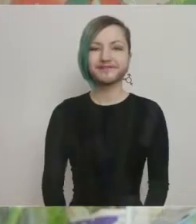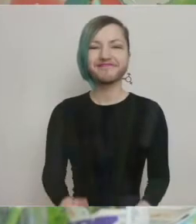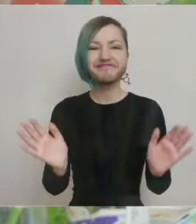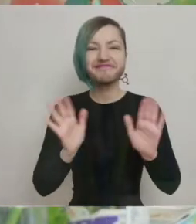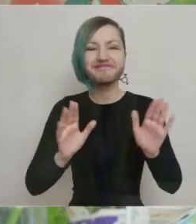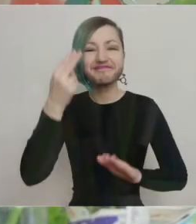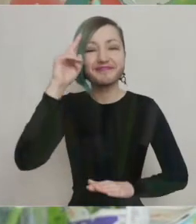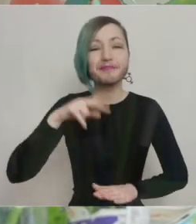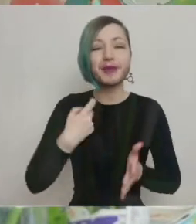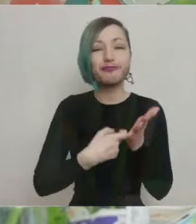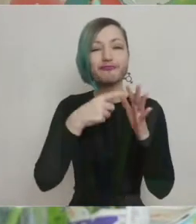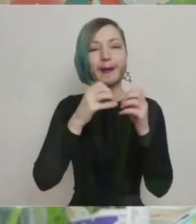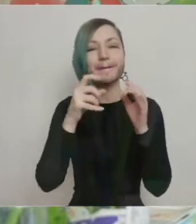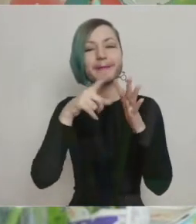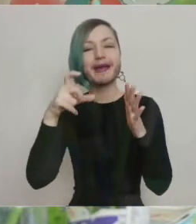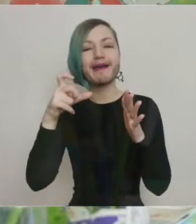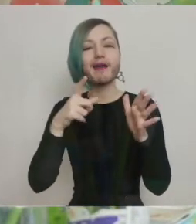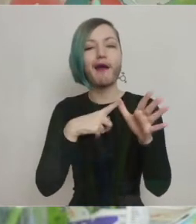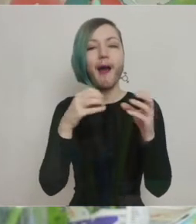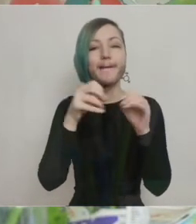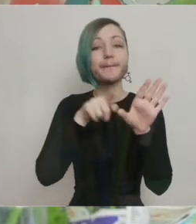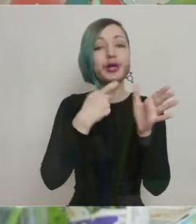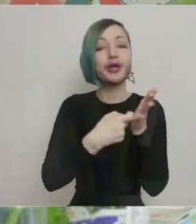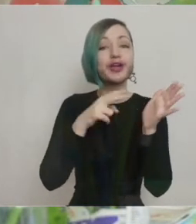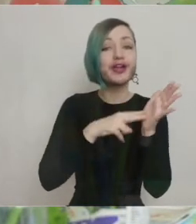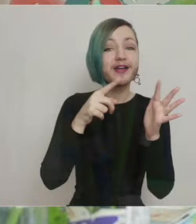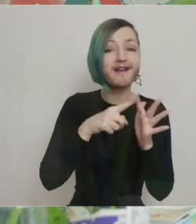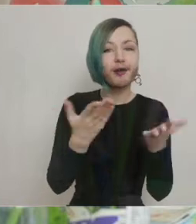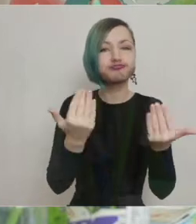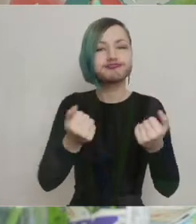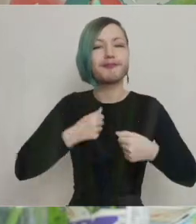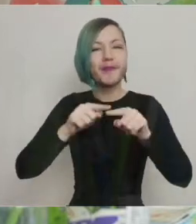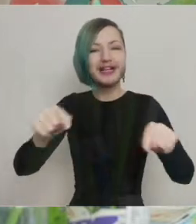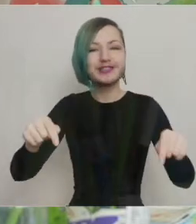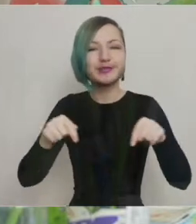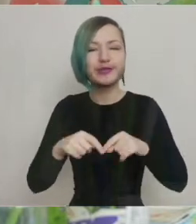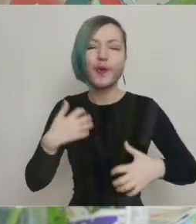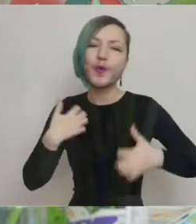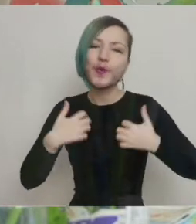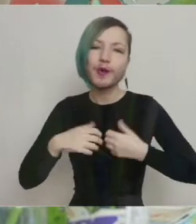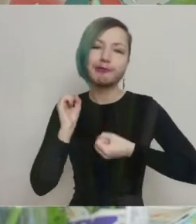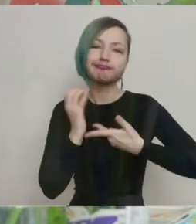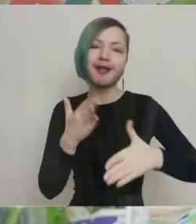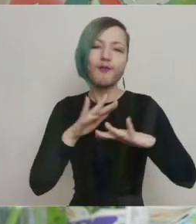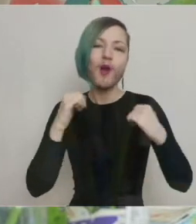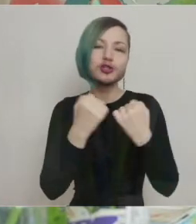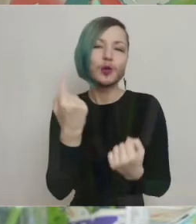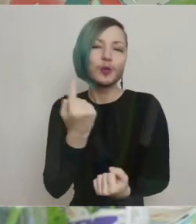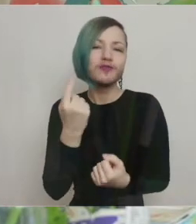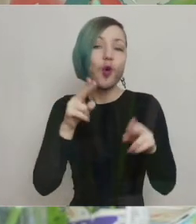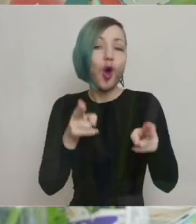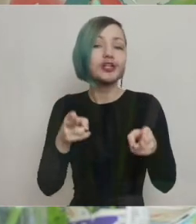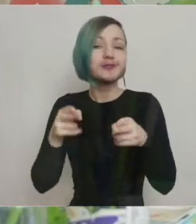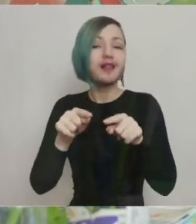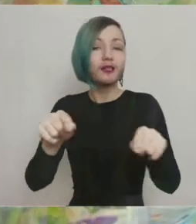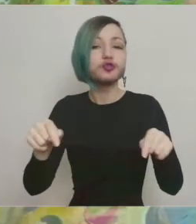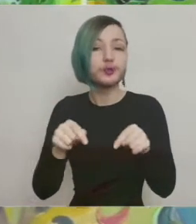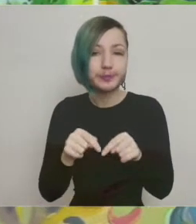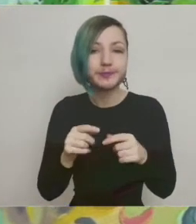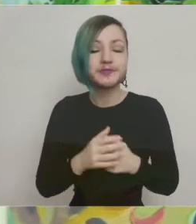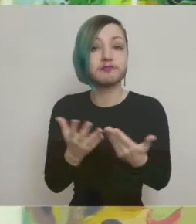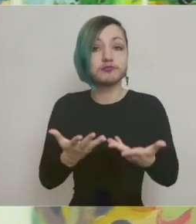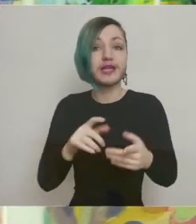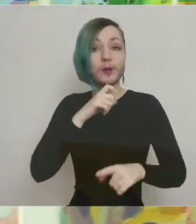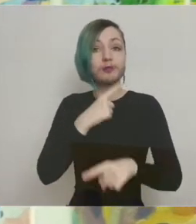Hi, I'm Rebecca Byrne, and welcome to my studio. I'm really excited to be delivering this workshop for hospital rooms. Today I'm going to talk a little bit